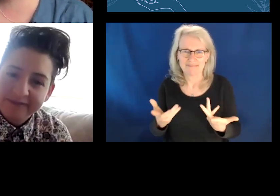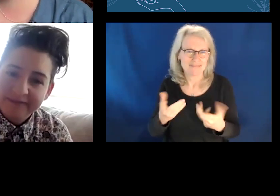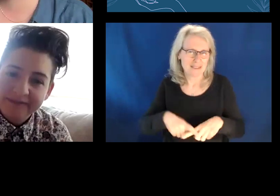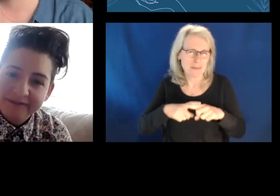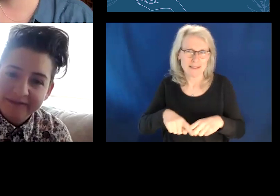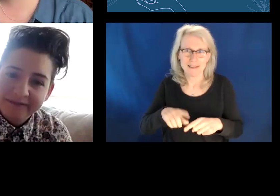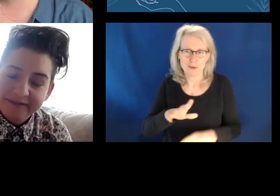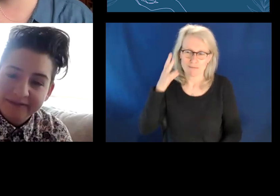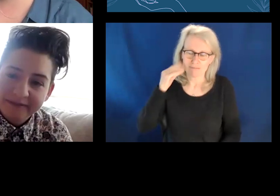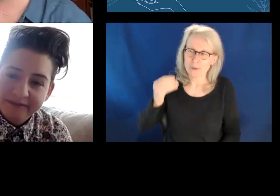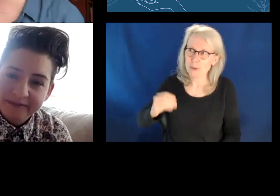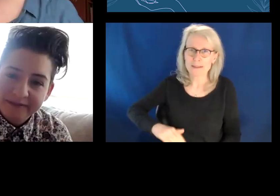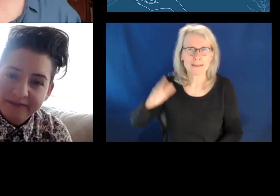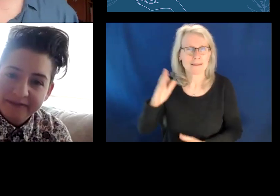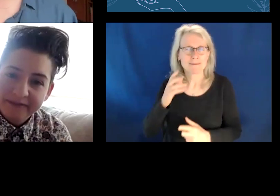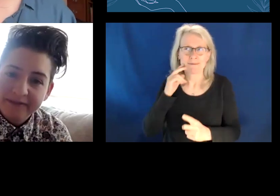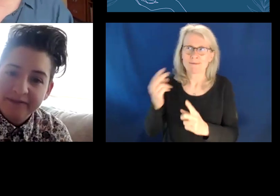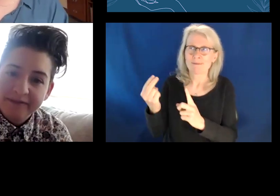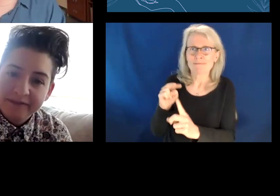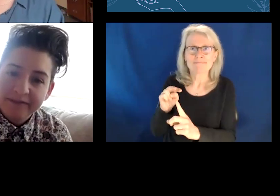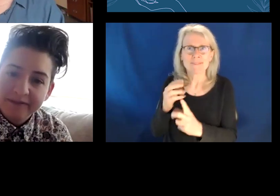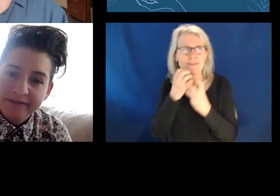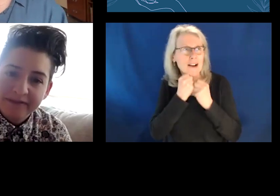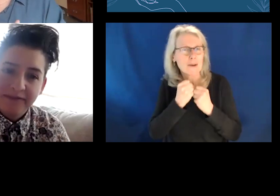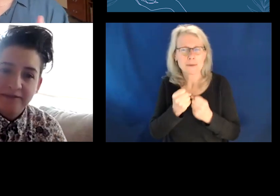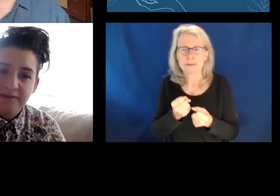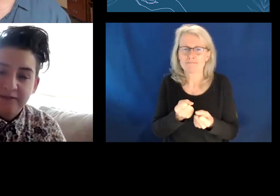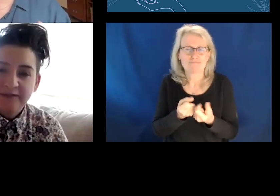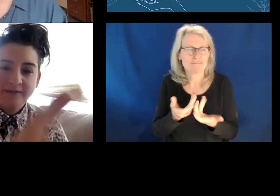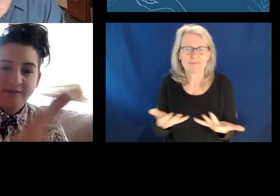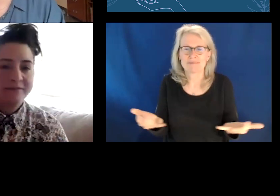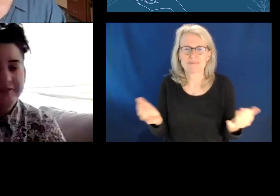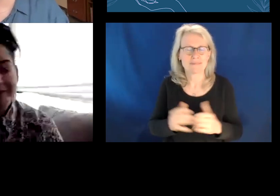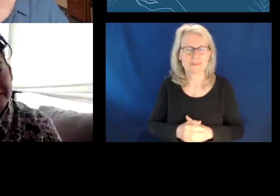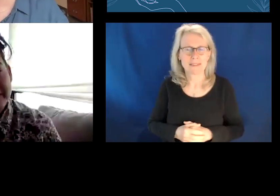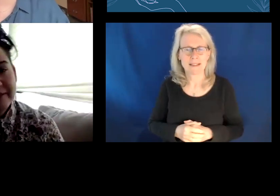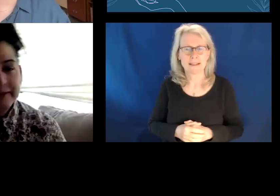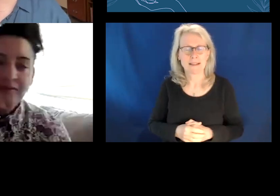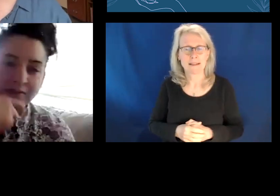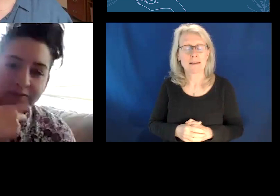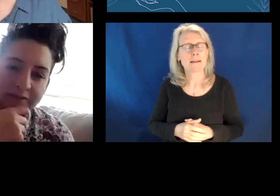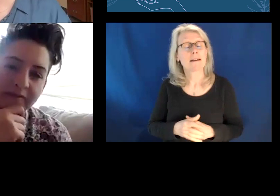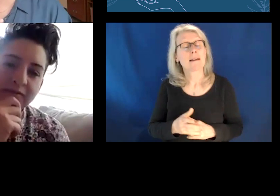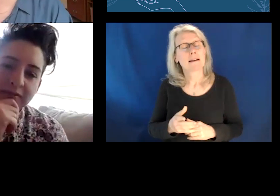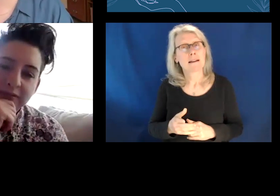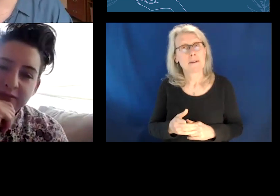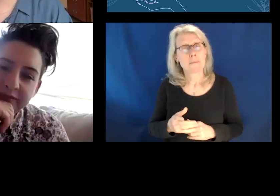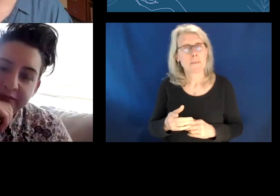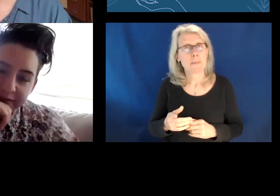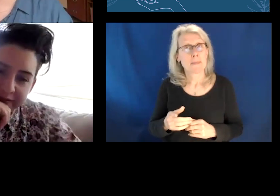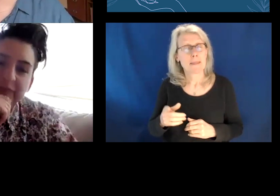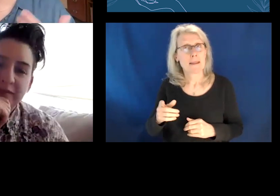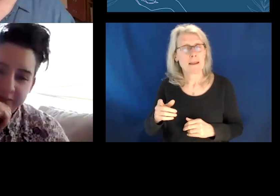are different. And for me, I think that's one of the things inside starting a process when you know it's about people bringing their